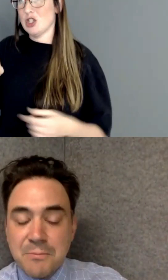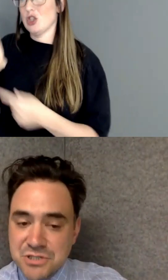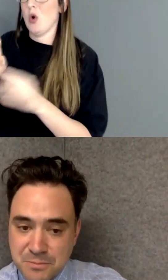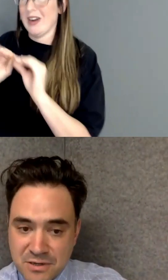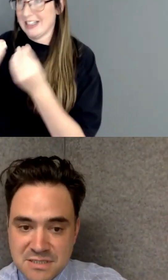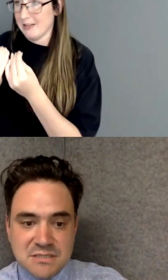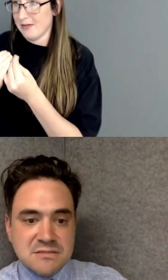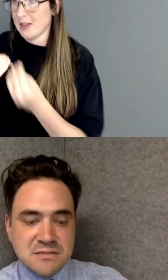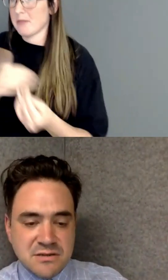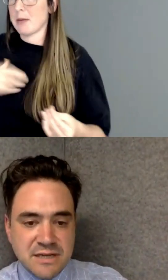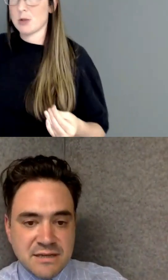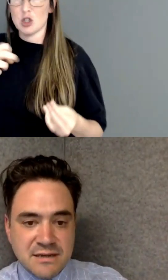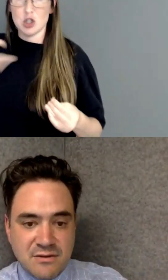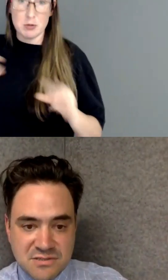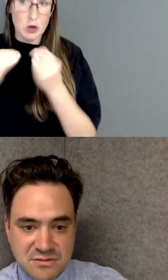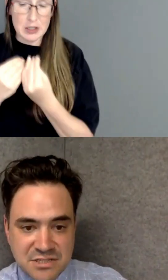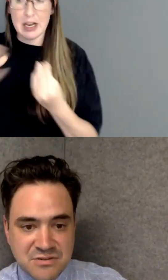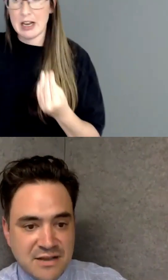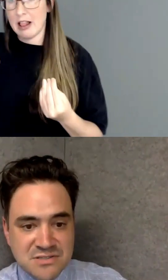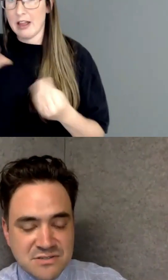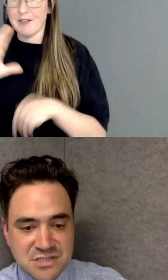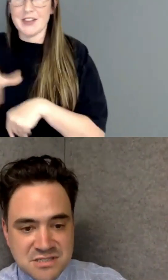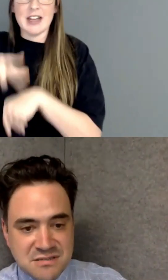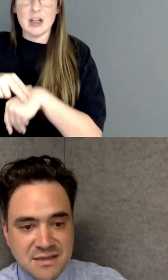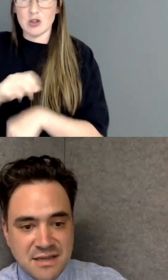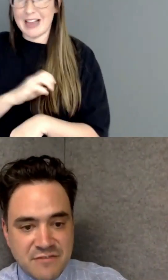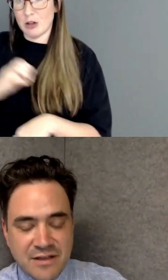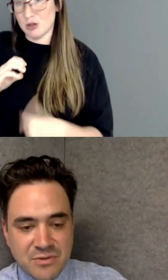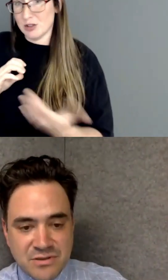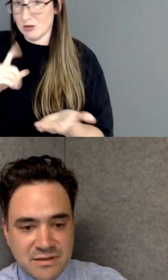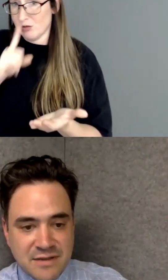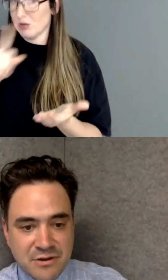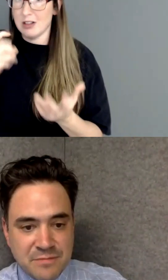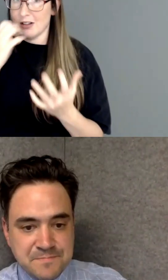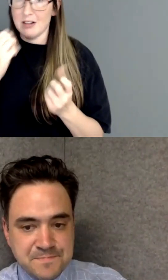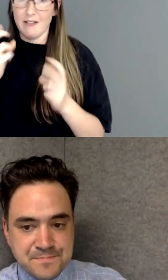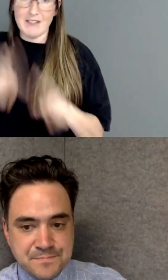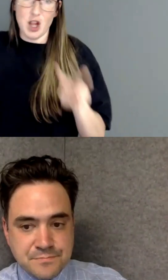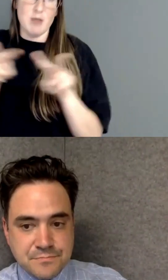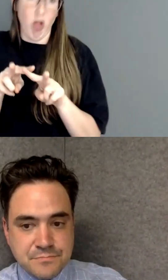The membership organizations, like also National Council is just invaluable in that regard.